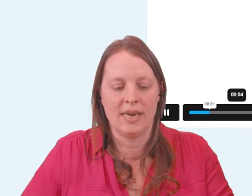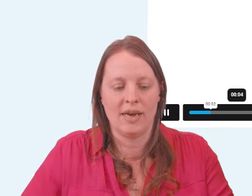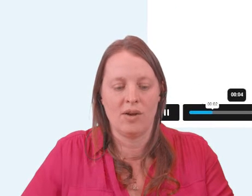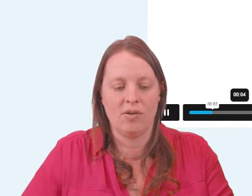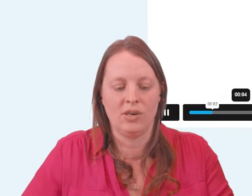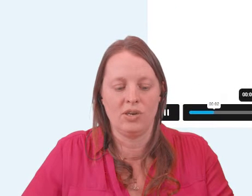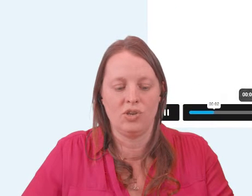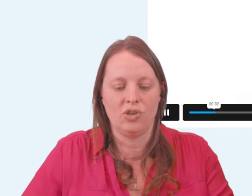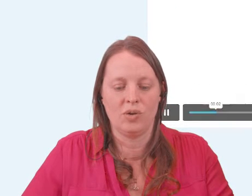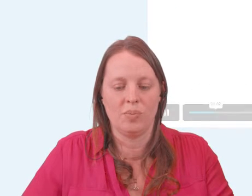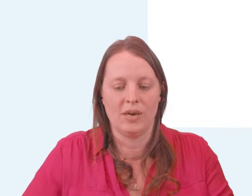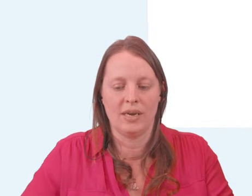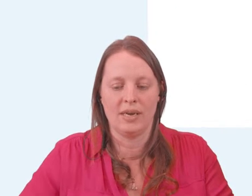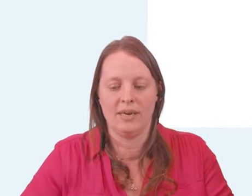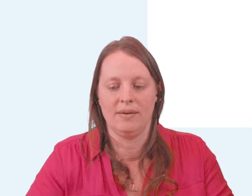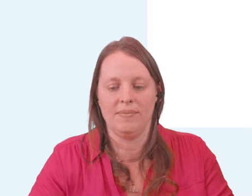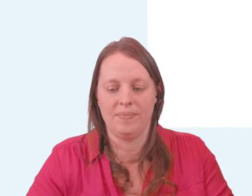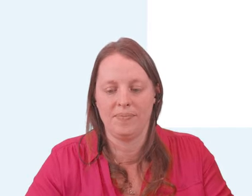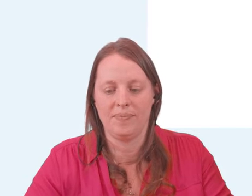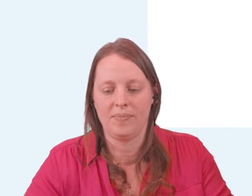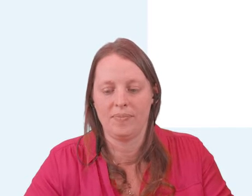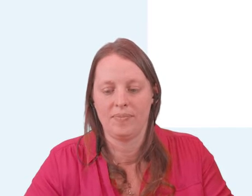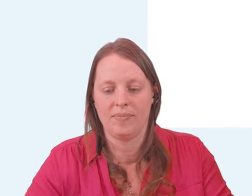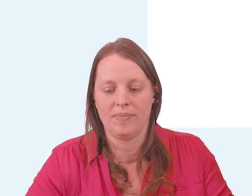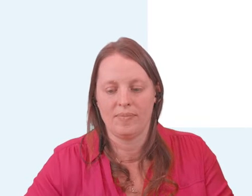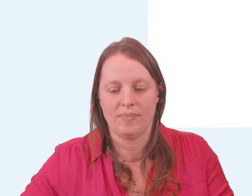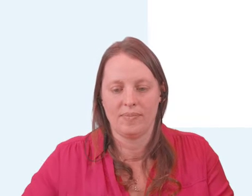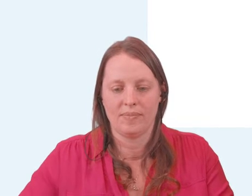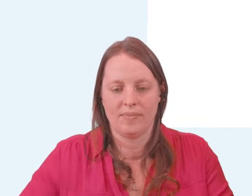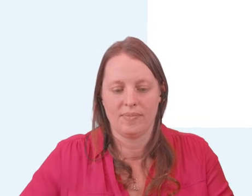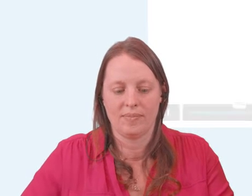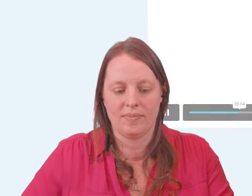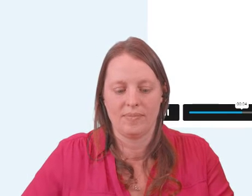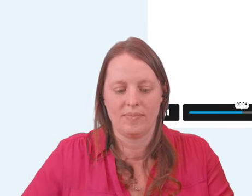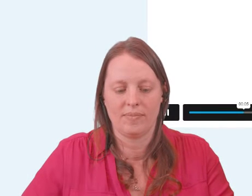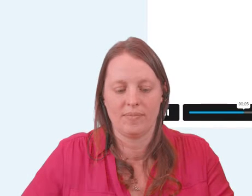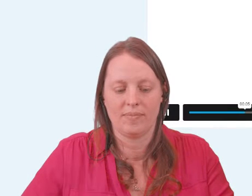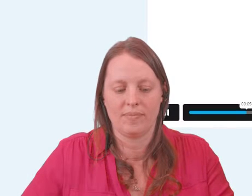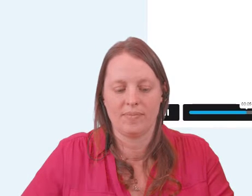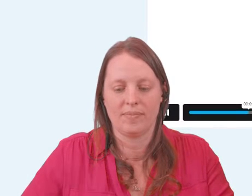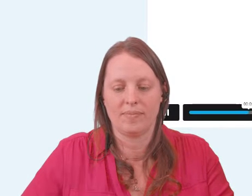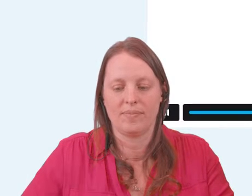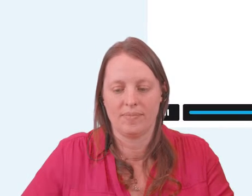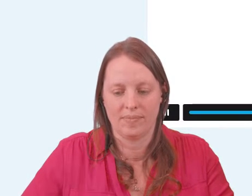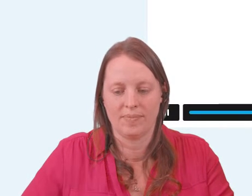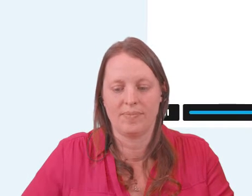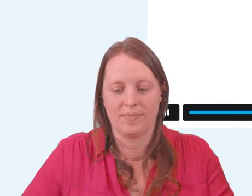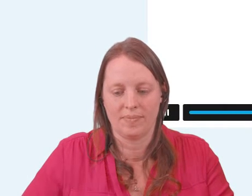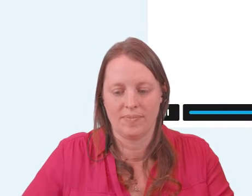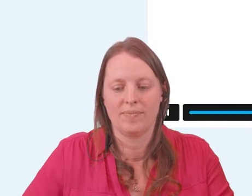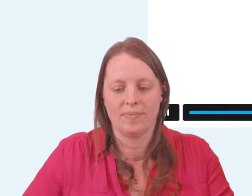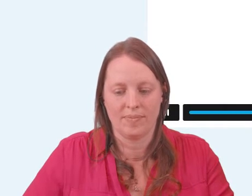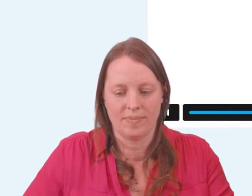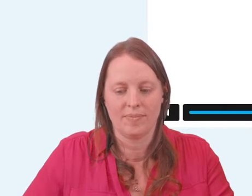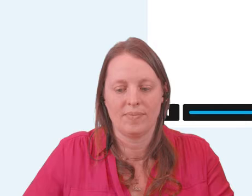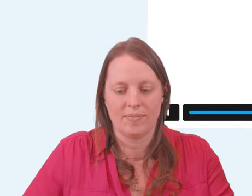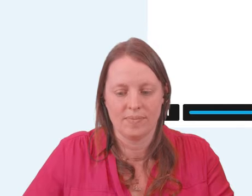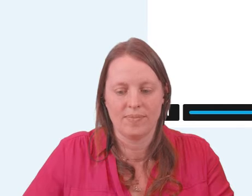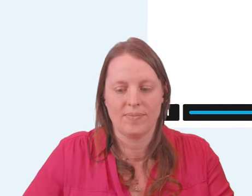lay down into supine. At the ampulary arm, the particles are attached to the